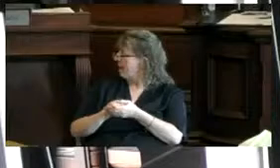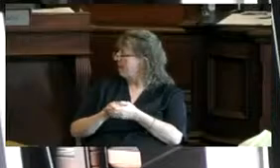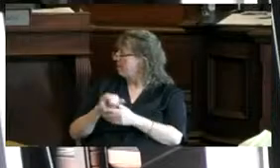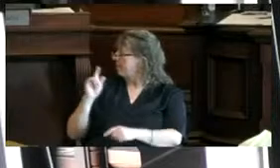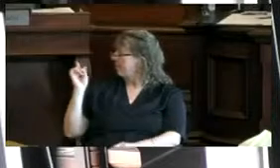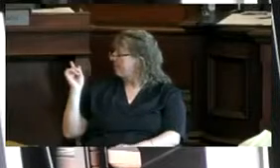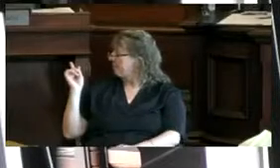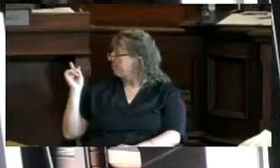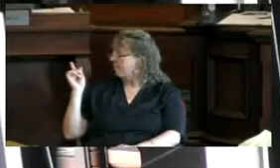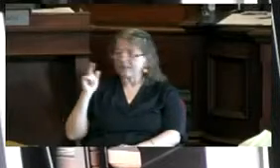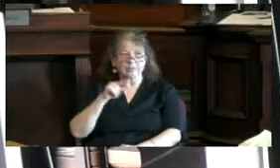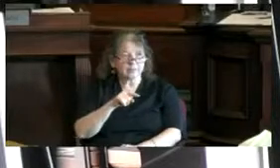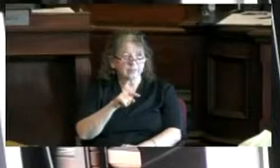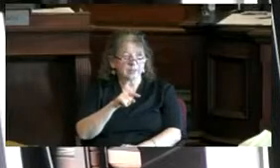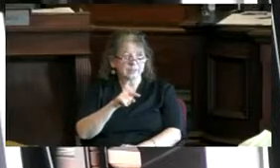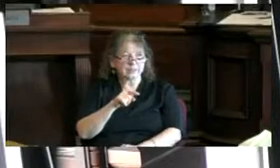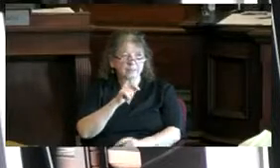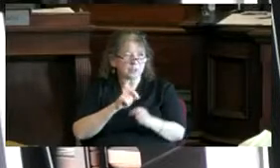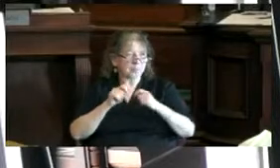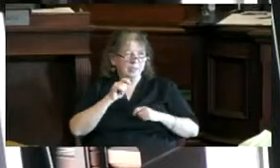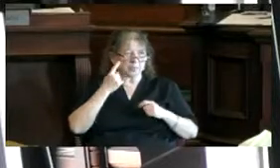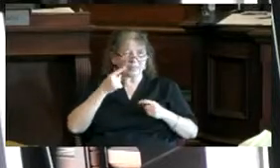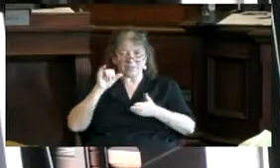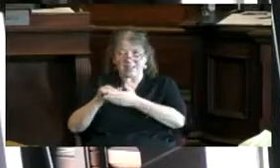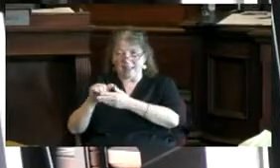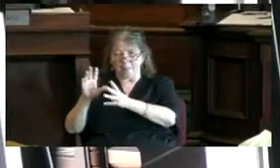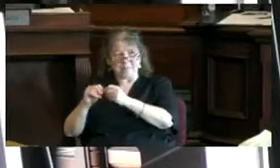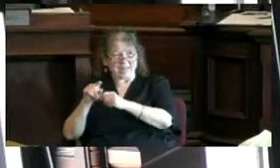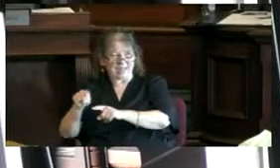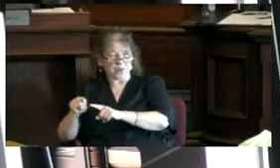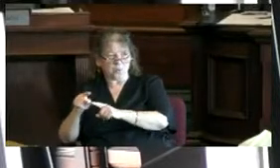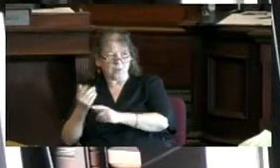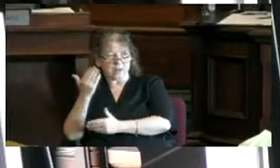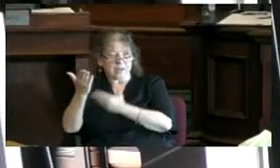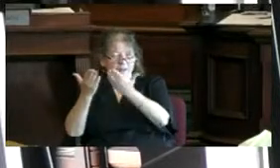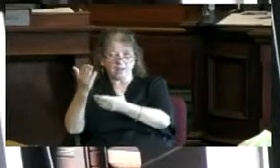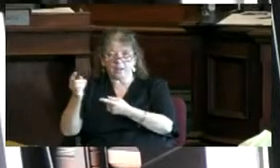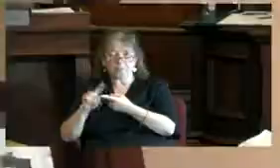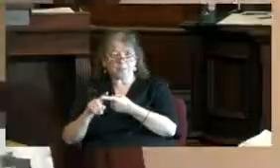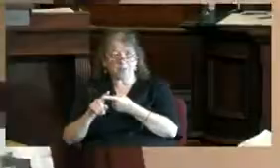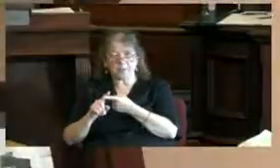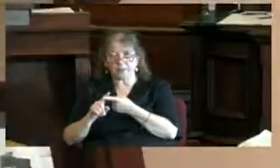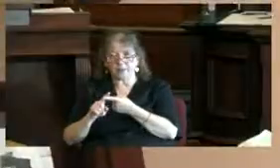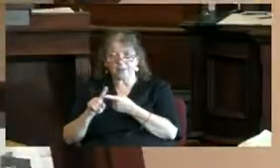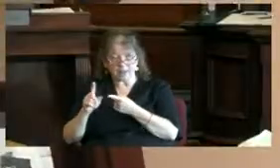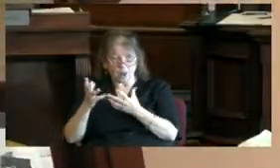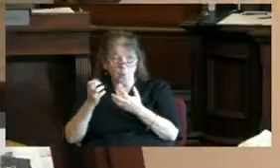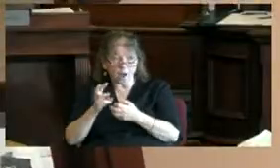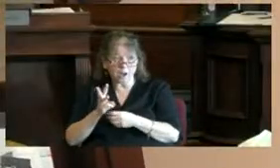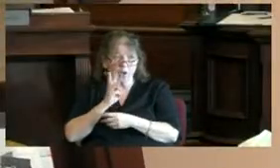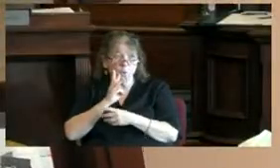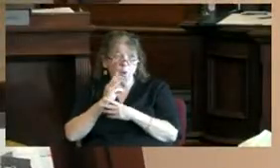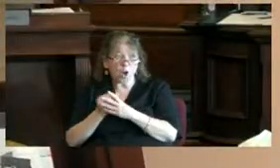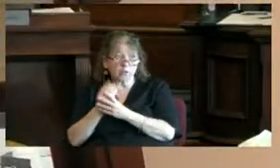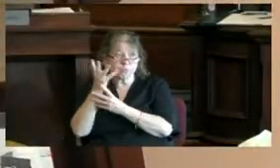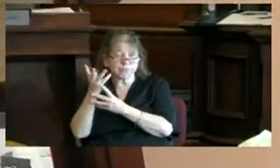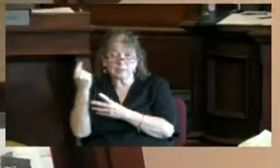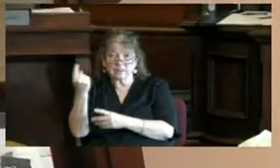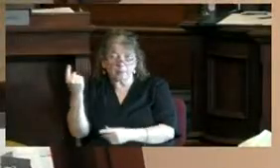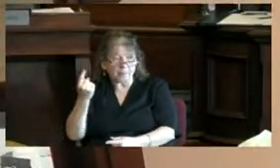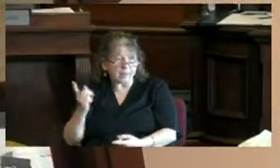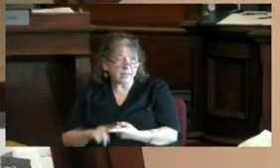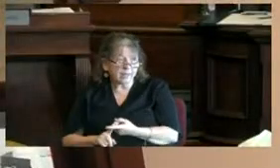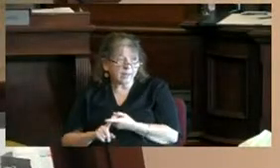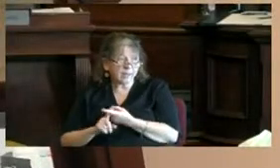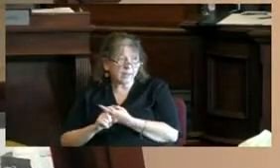So if you can just go back specifically to the meeting, and the first one is they definitely wanted a water apparatus.